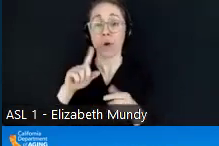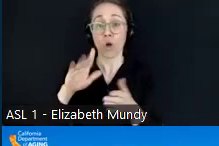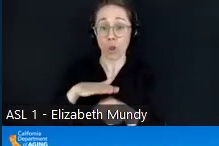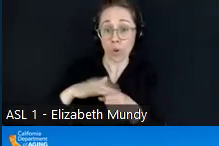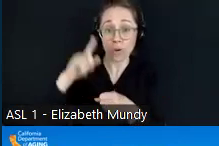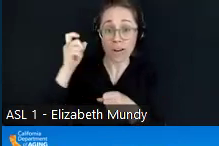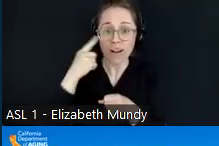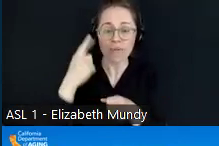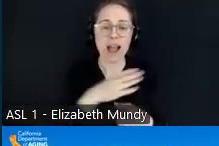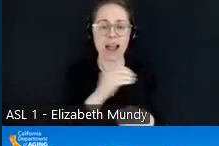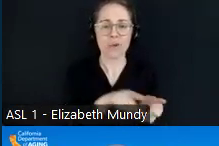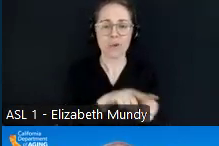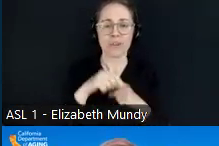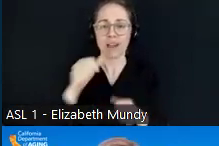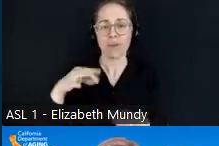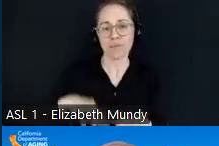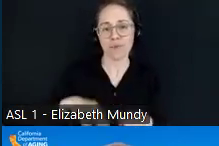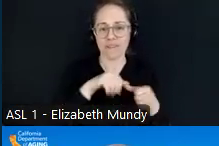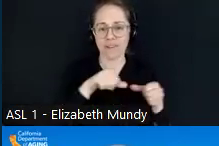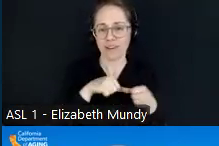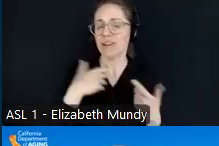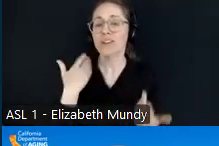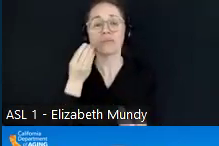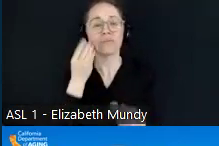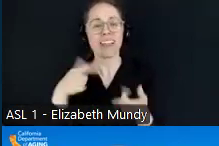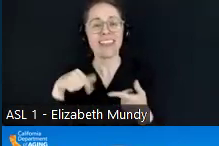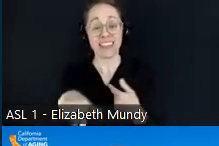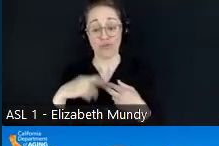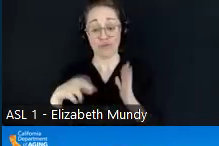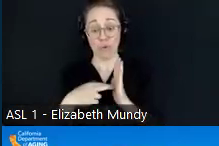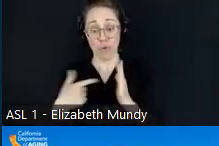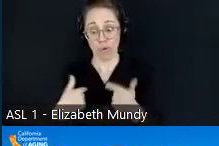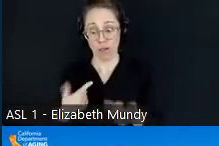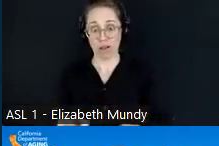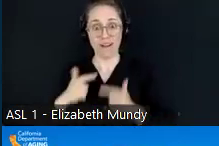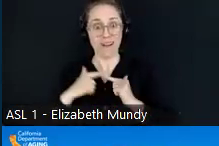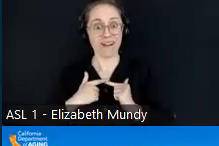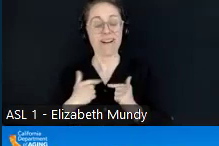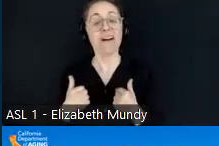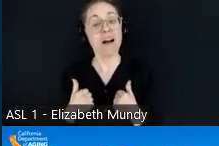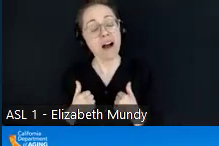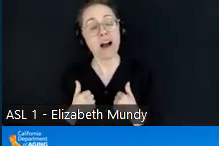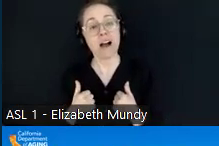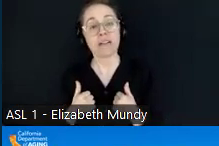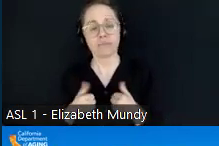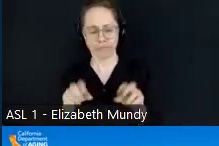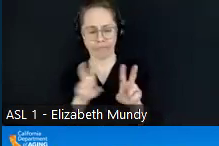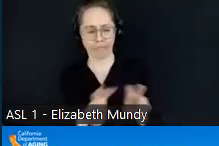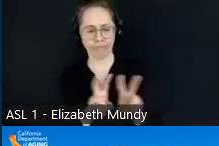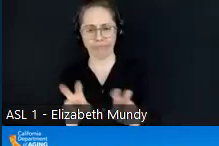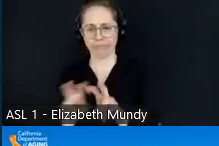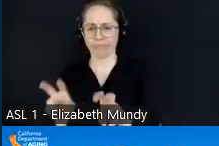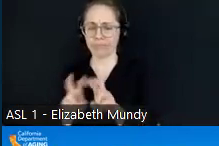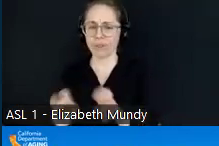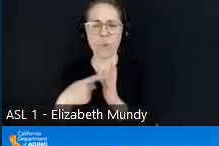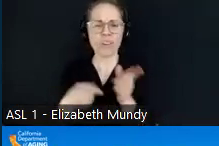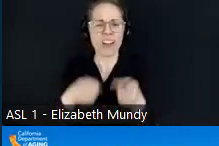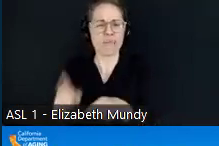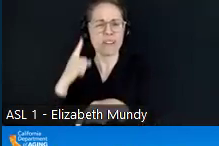into this role, it's so critically important that we look at what's happening for our